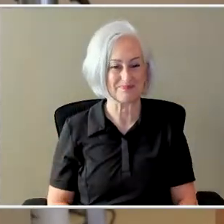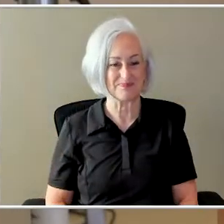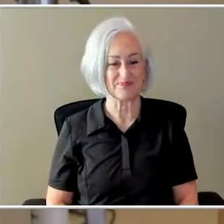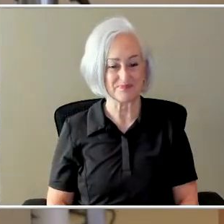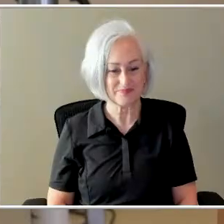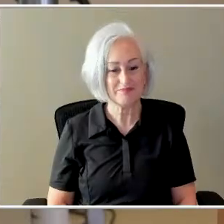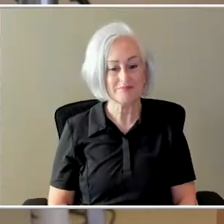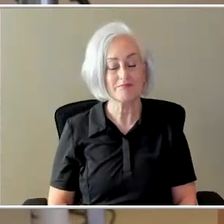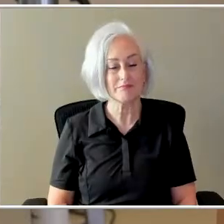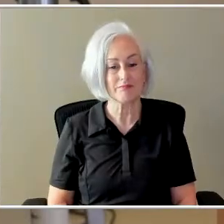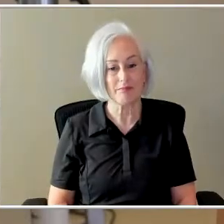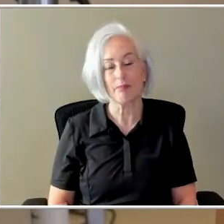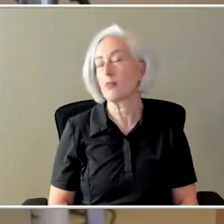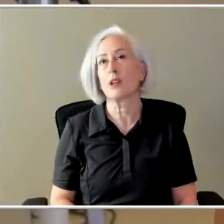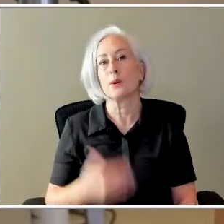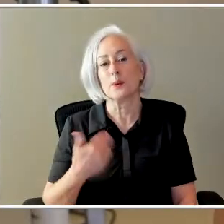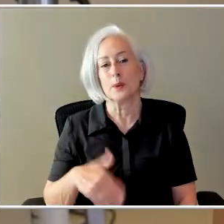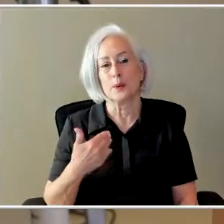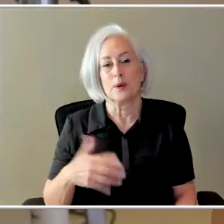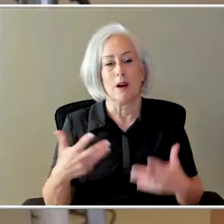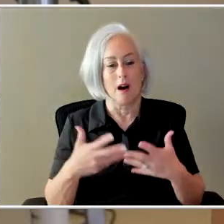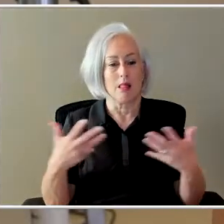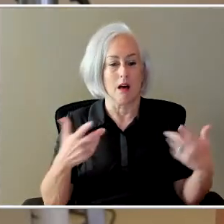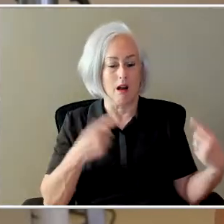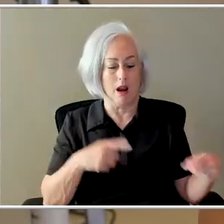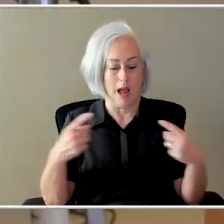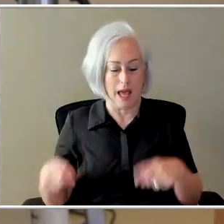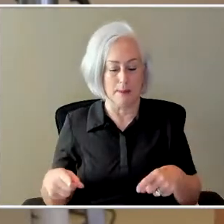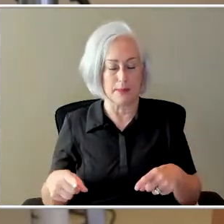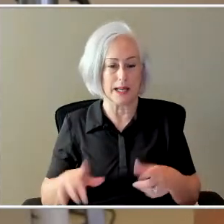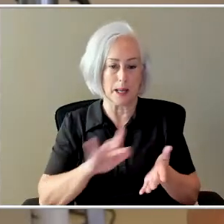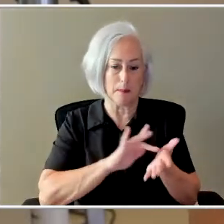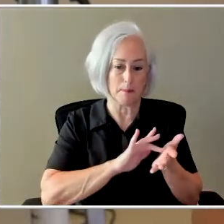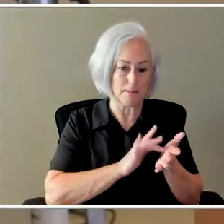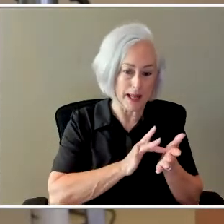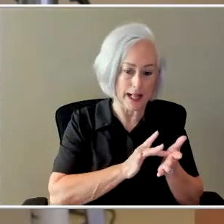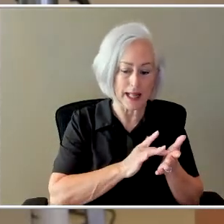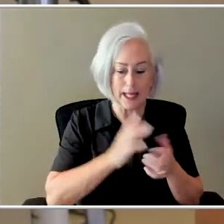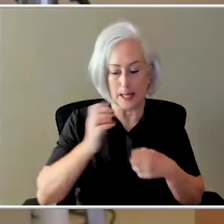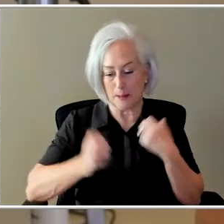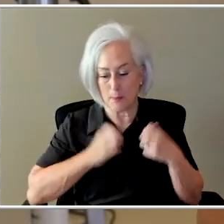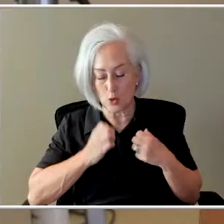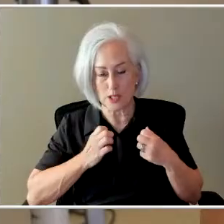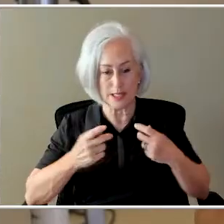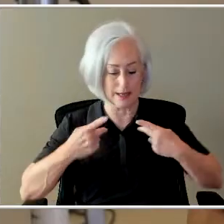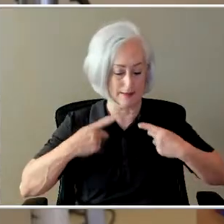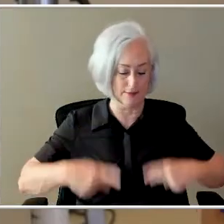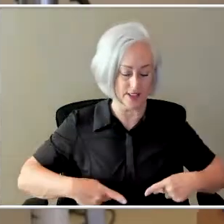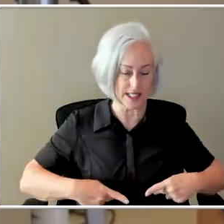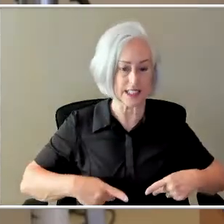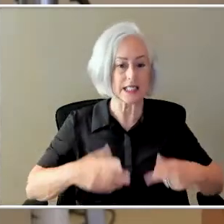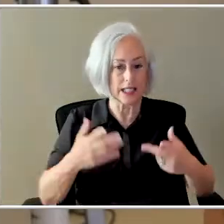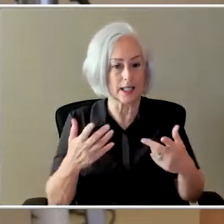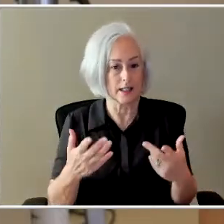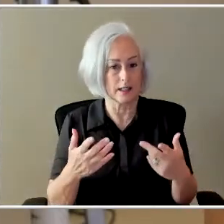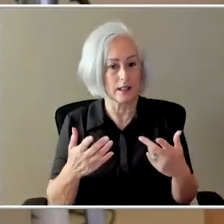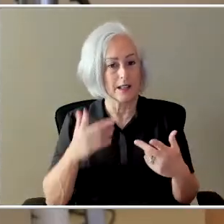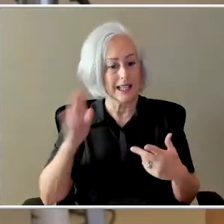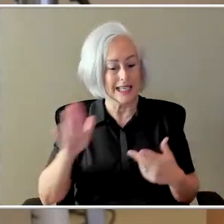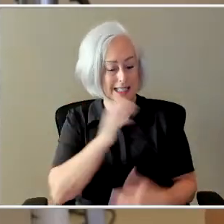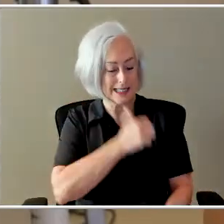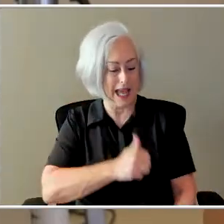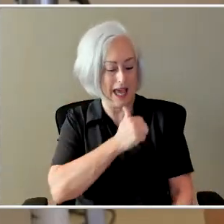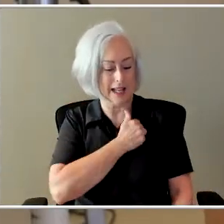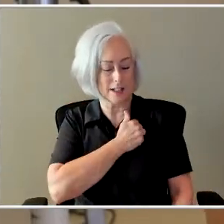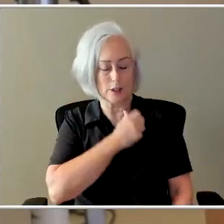having a lot going on medically and physically and emotionally, he had this upbeat attitude, he and his